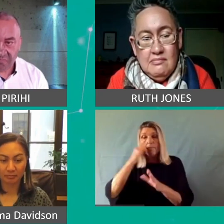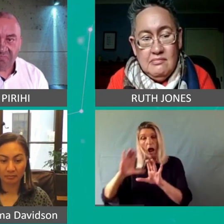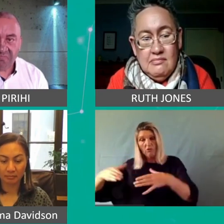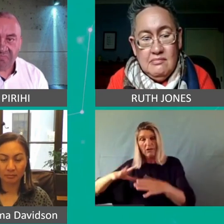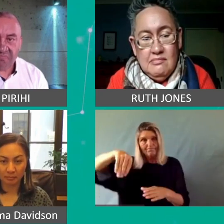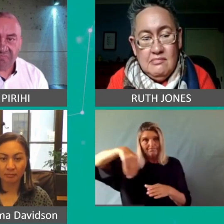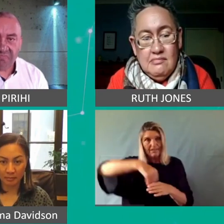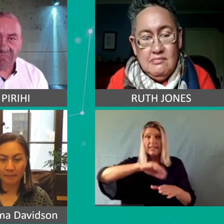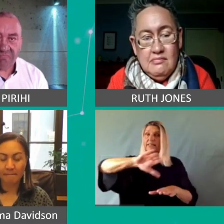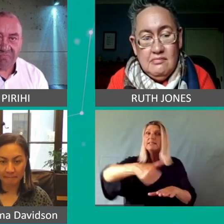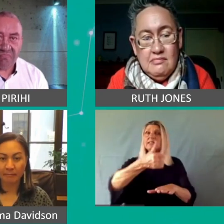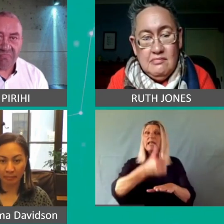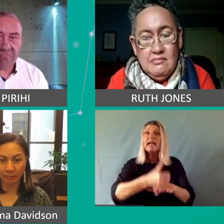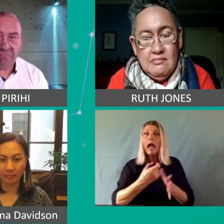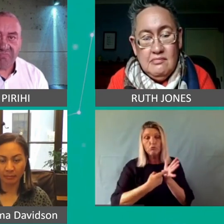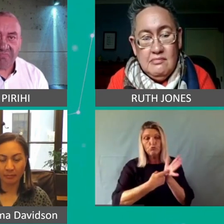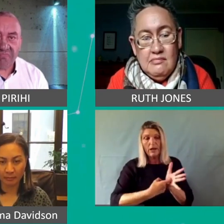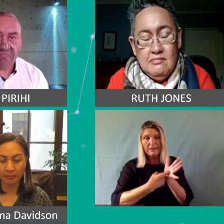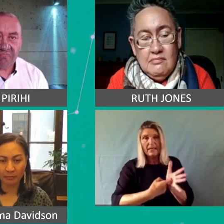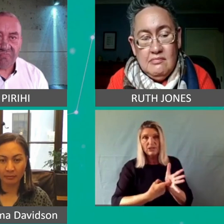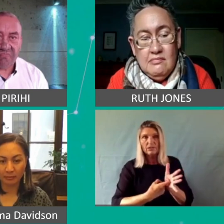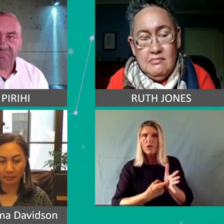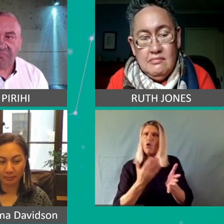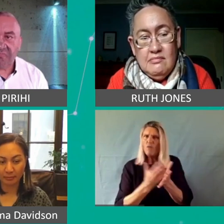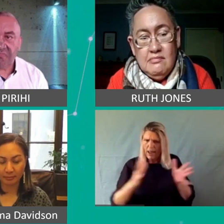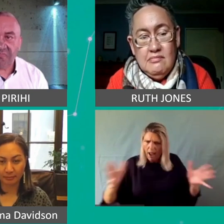in implementing the recommendations. So I really urge